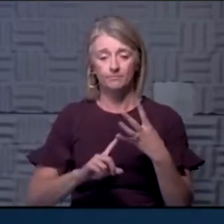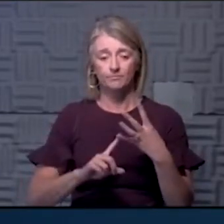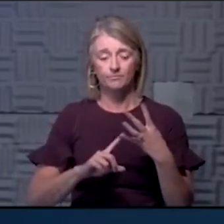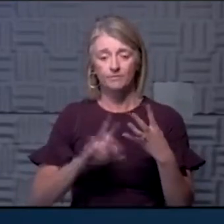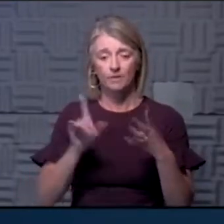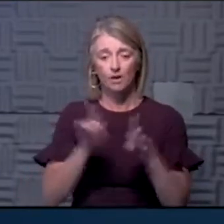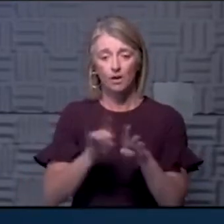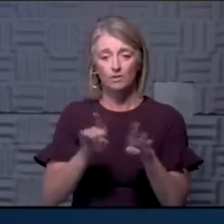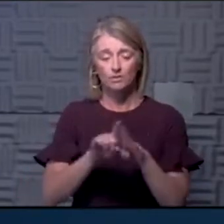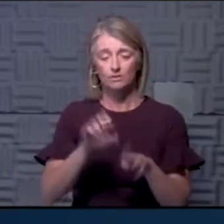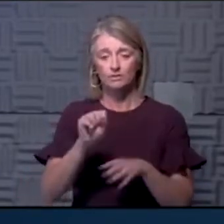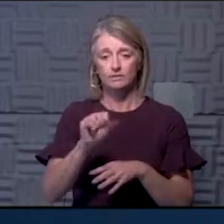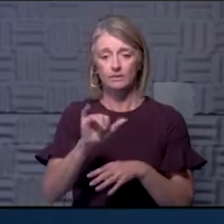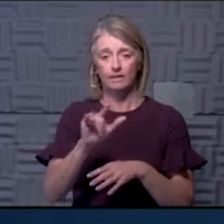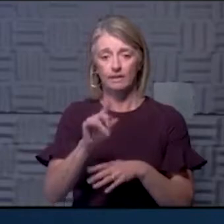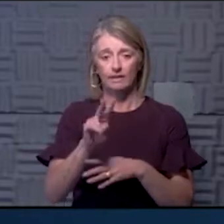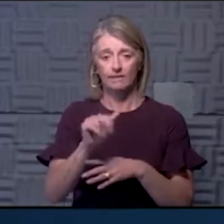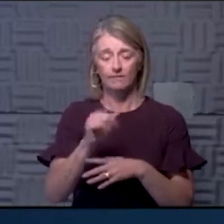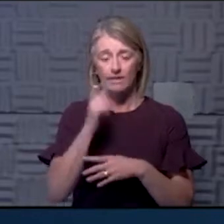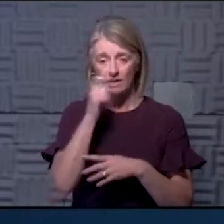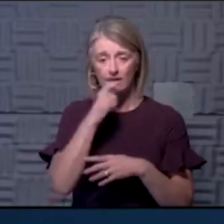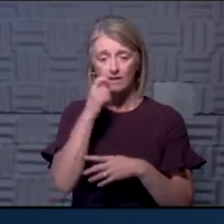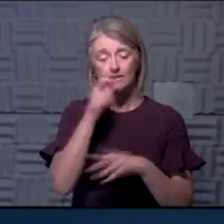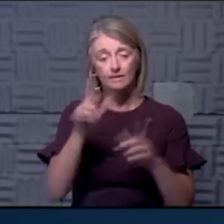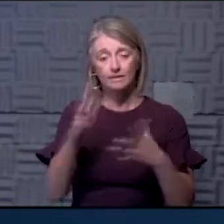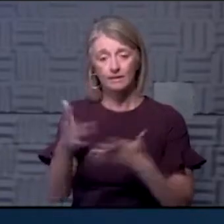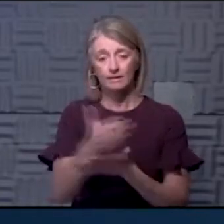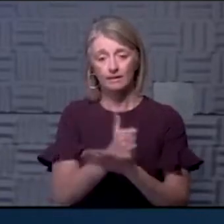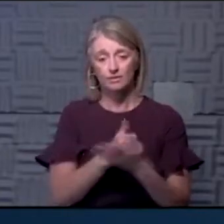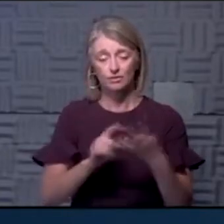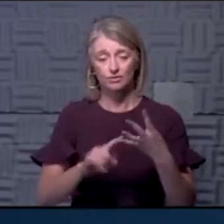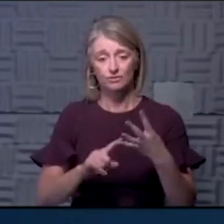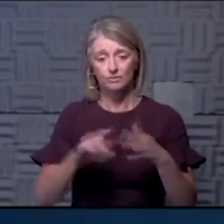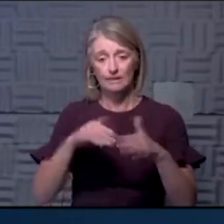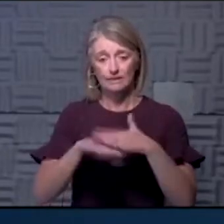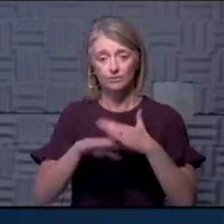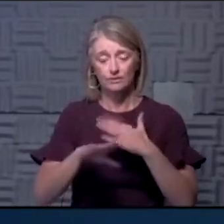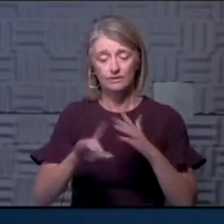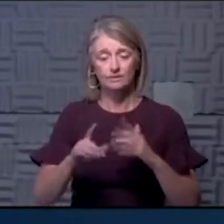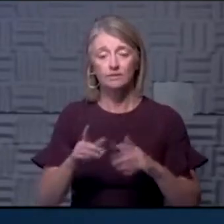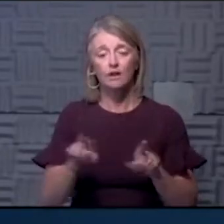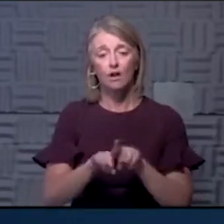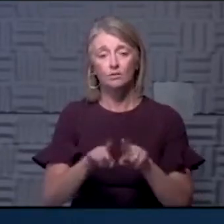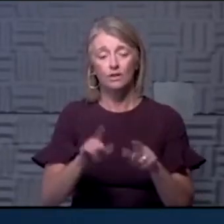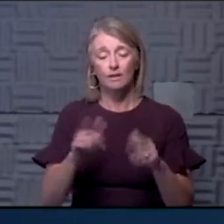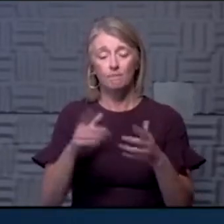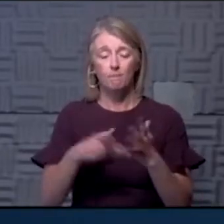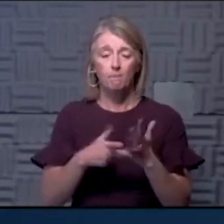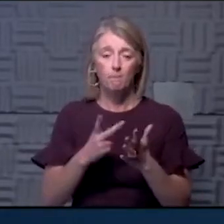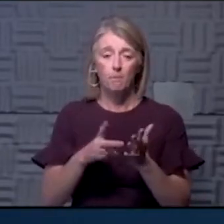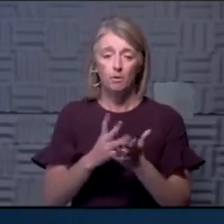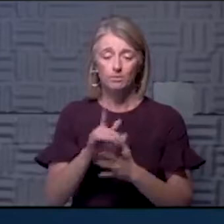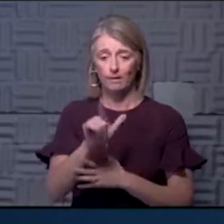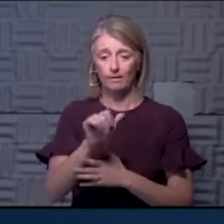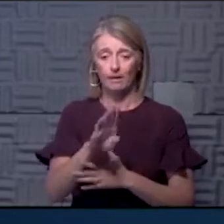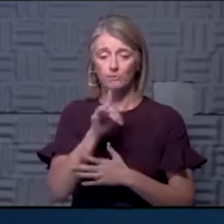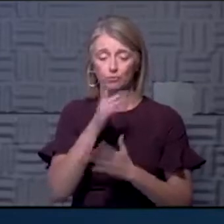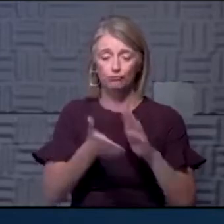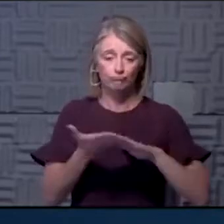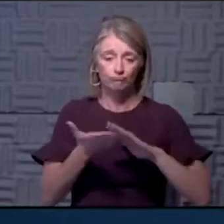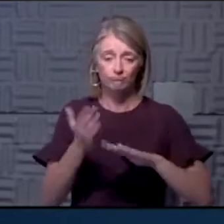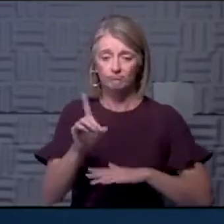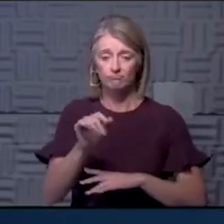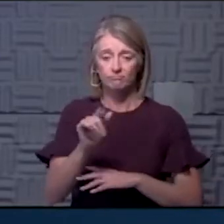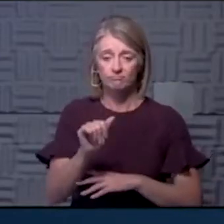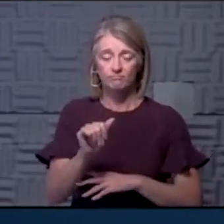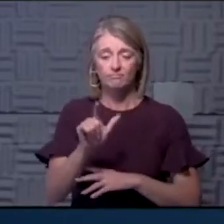saliva collection that has happened through the entry testing and prevalence testing. But you also have multiple labs that run that data. So you've got labs coming